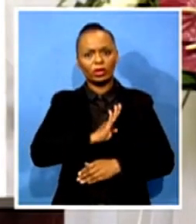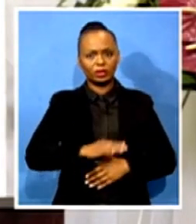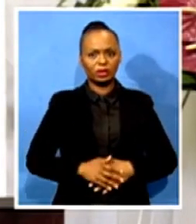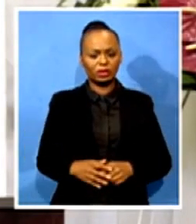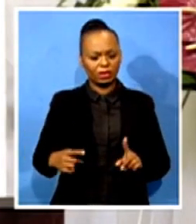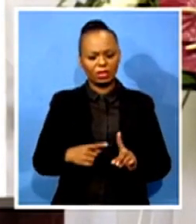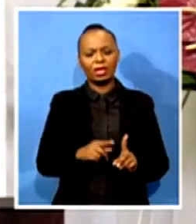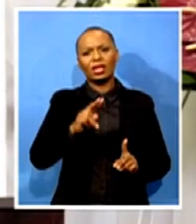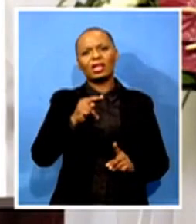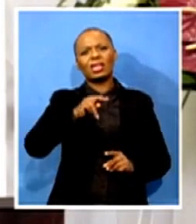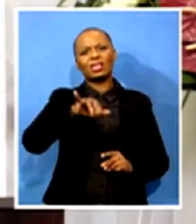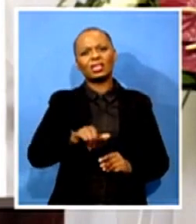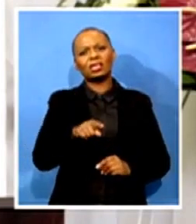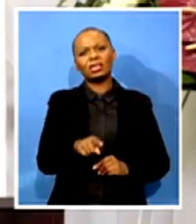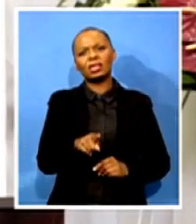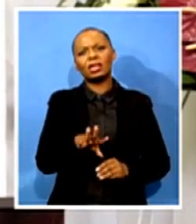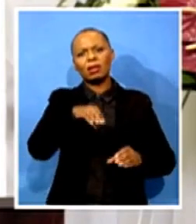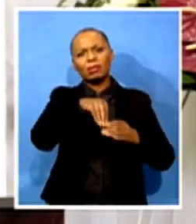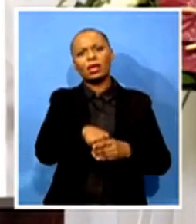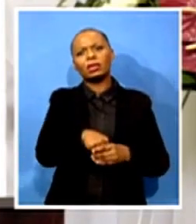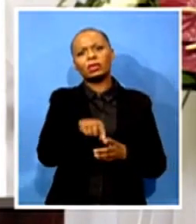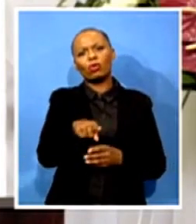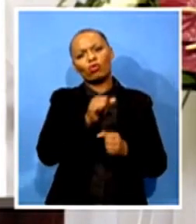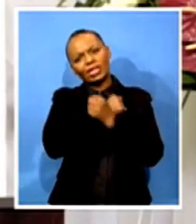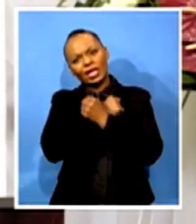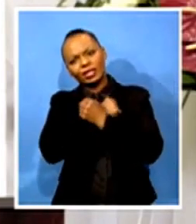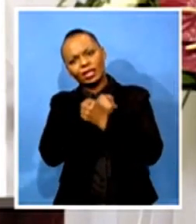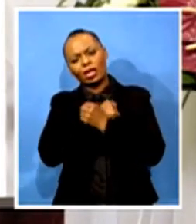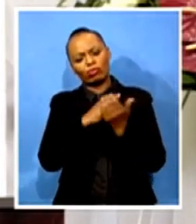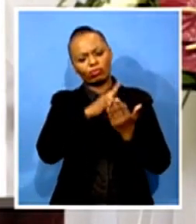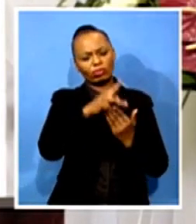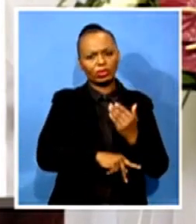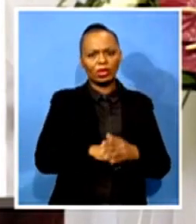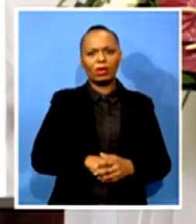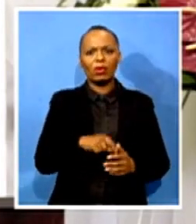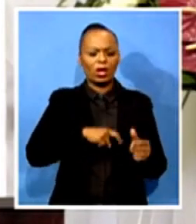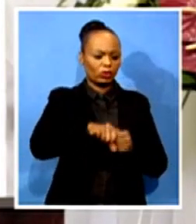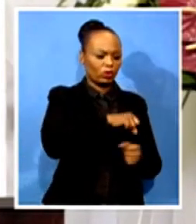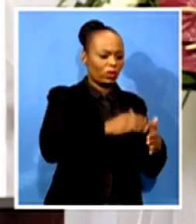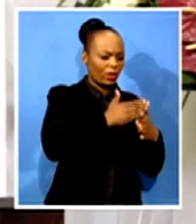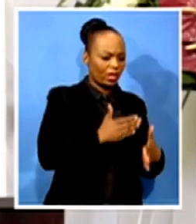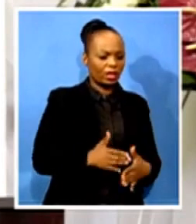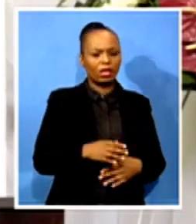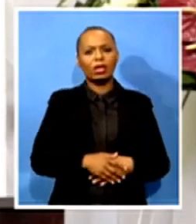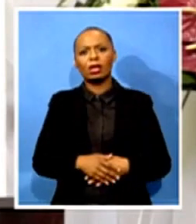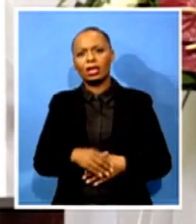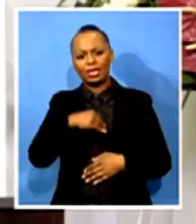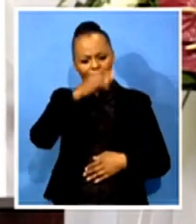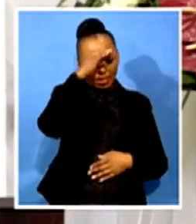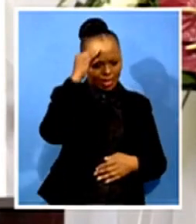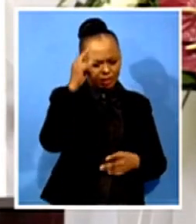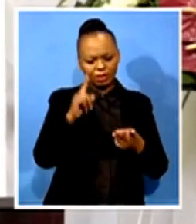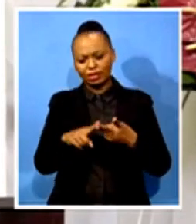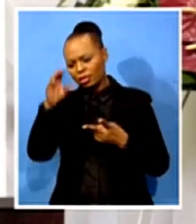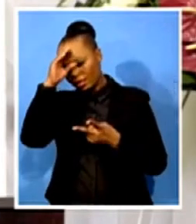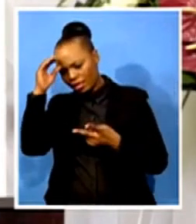have a person who's a social worker. Sisko's is a nurse, I'm a nurse. Sislizi worked as a community